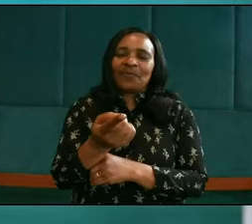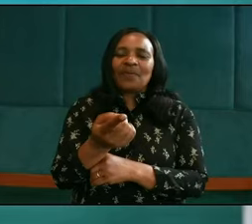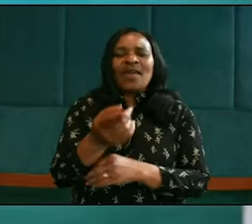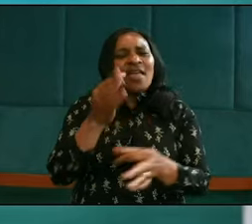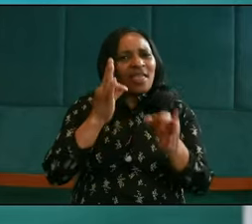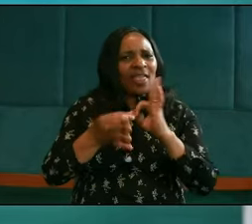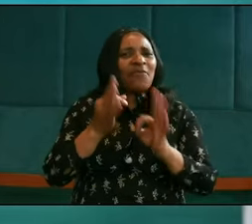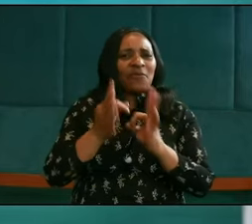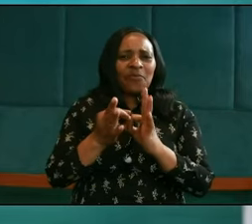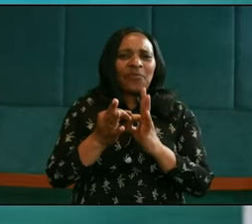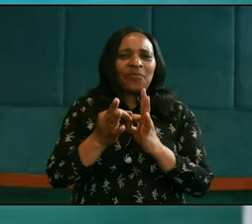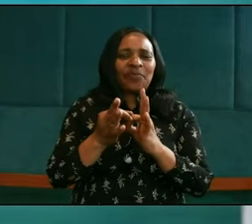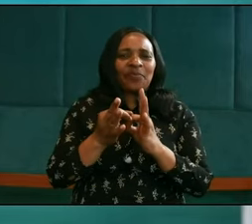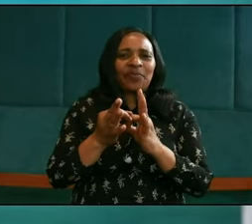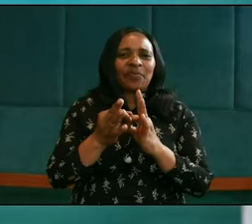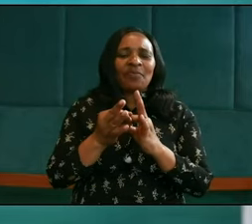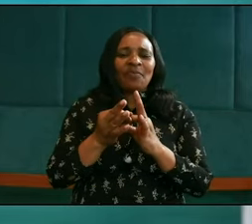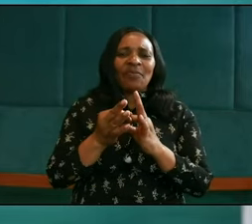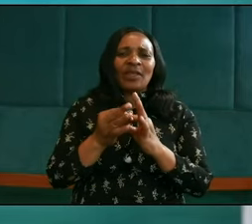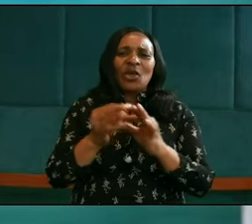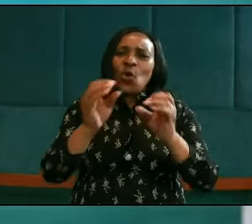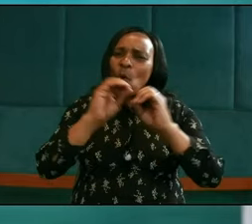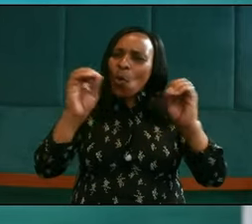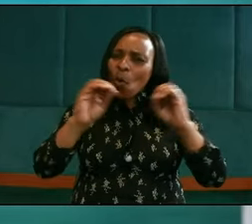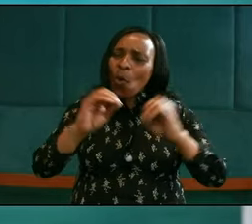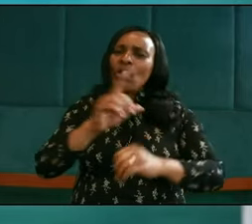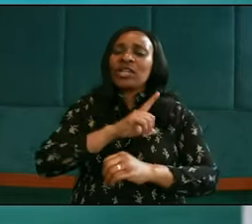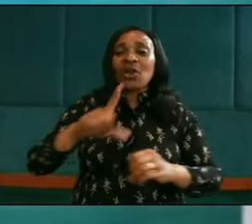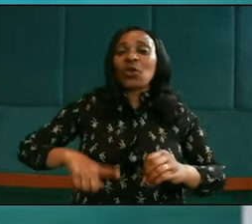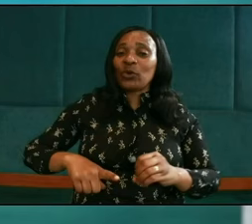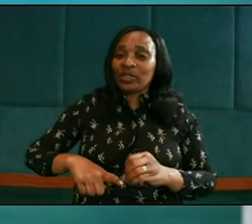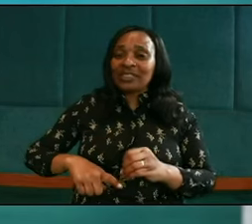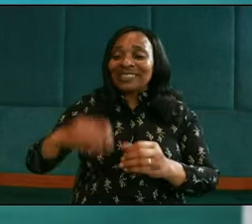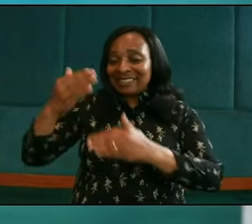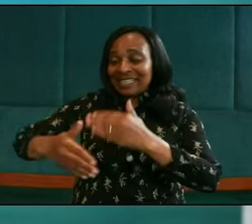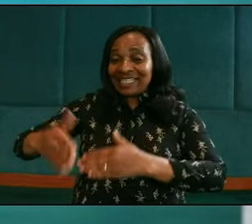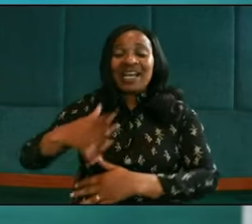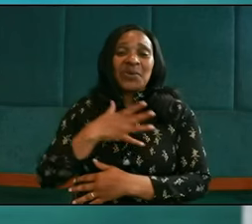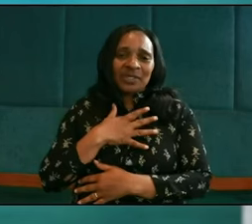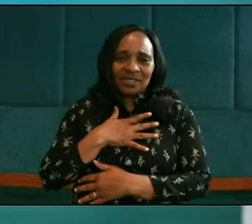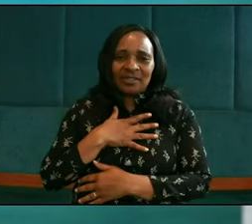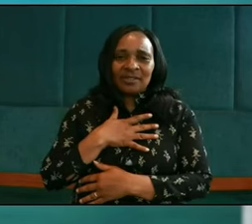if it had not been the Lord who was on our side,